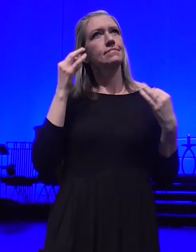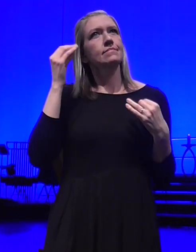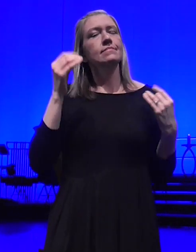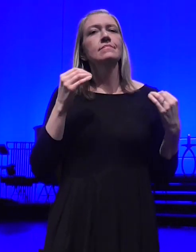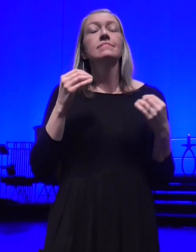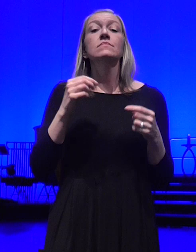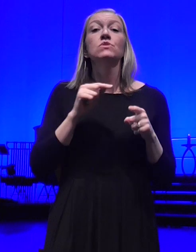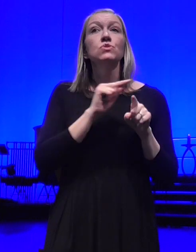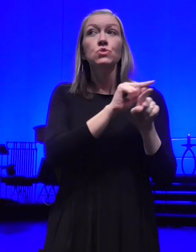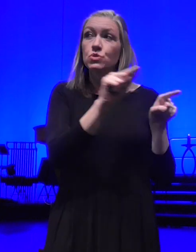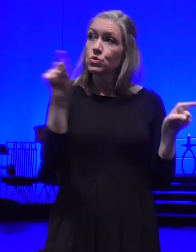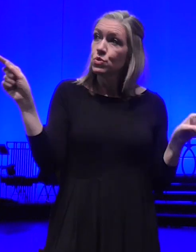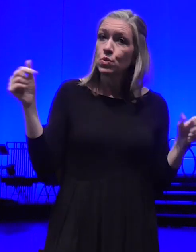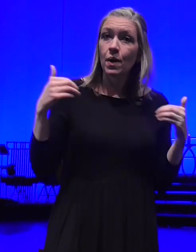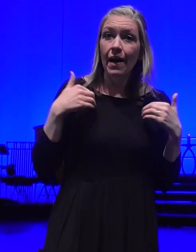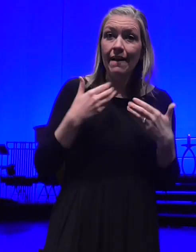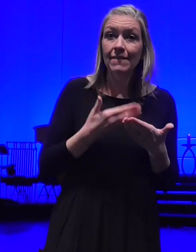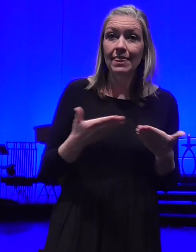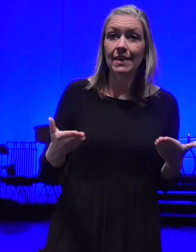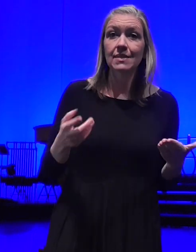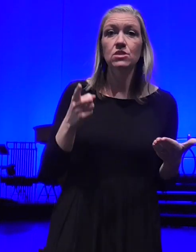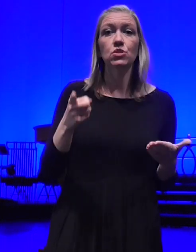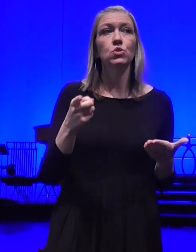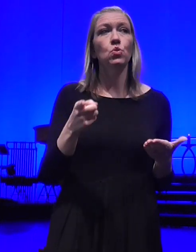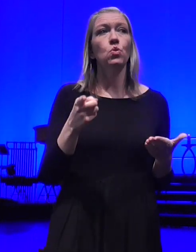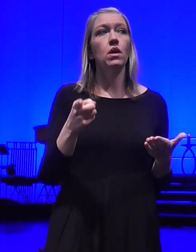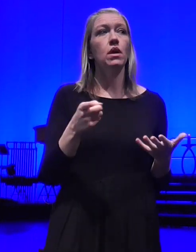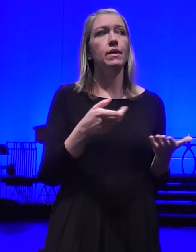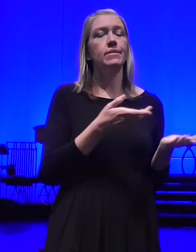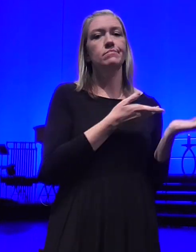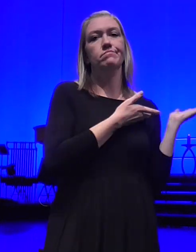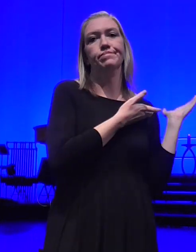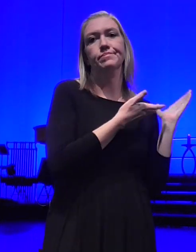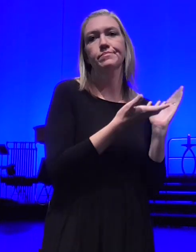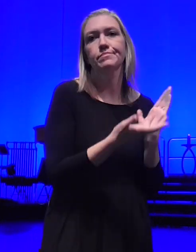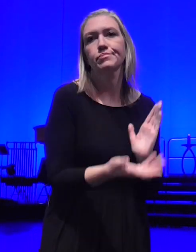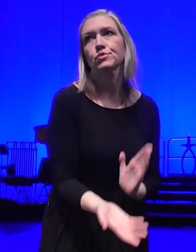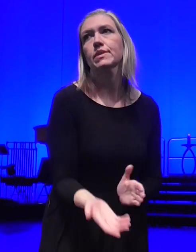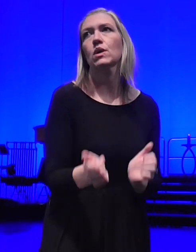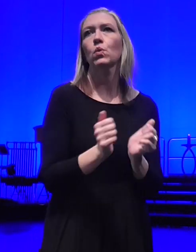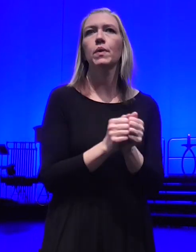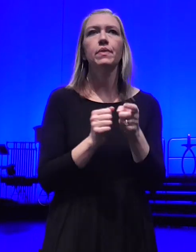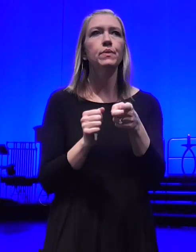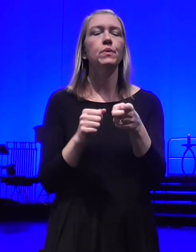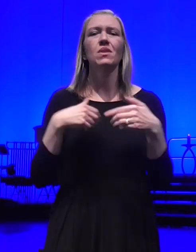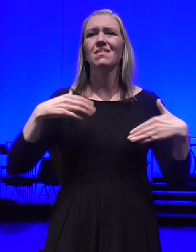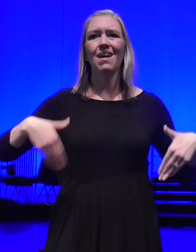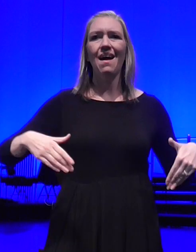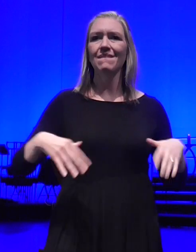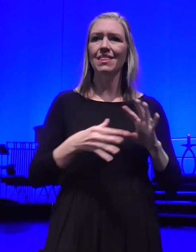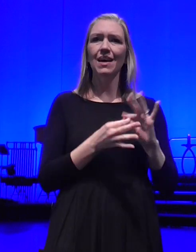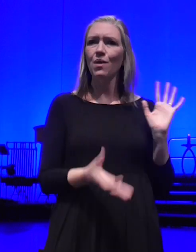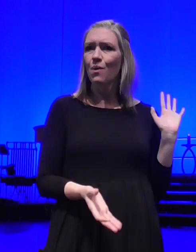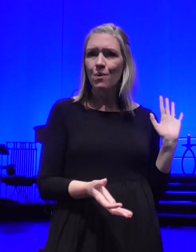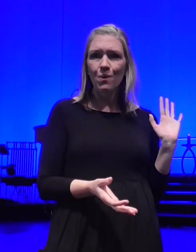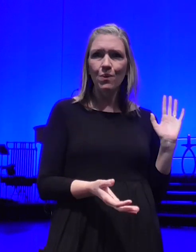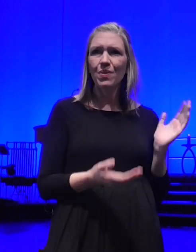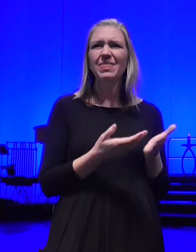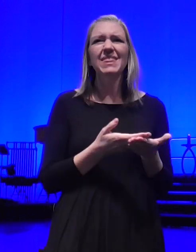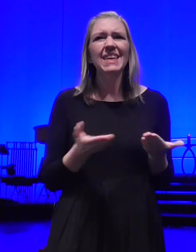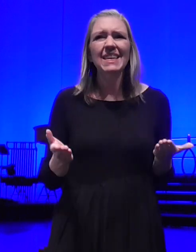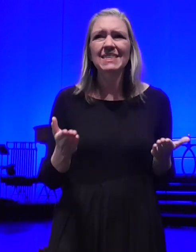you have things that you are carrying around with you that you haven't been able to let go of that